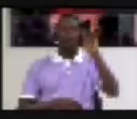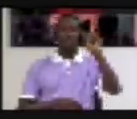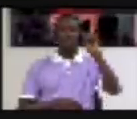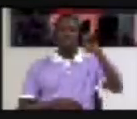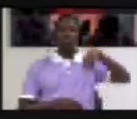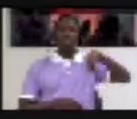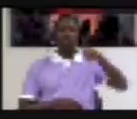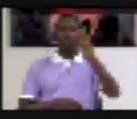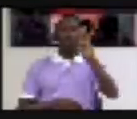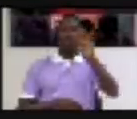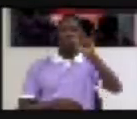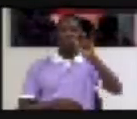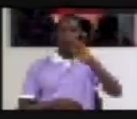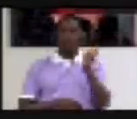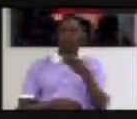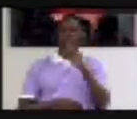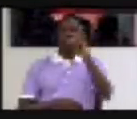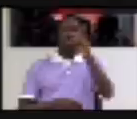And when were you born?